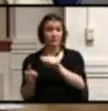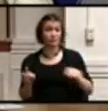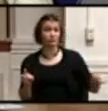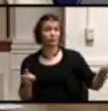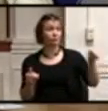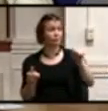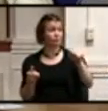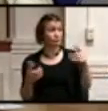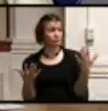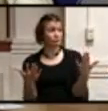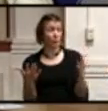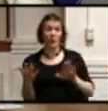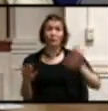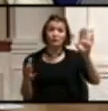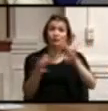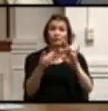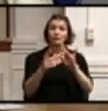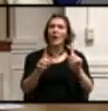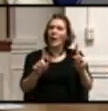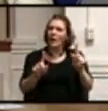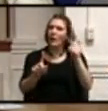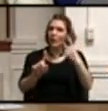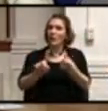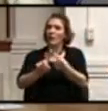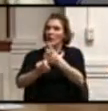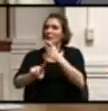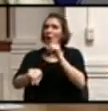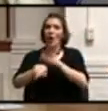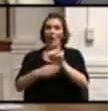today to speak to something that's not on the agenda?